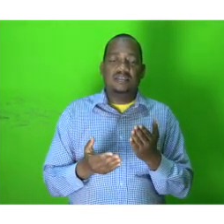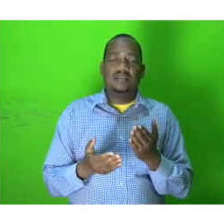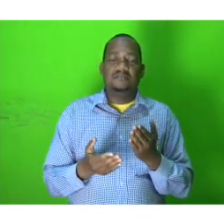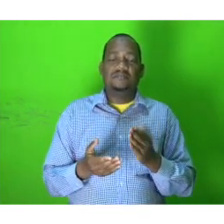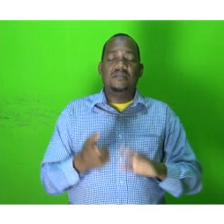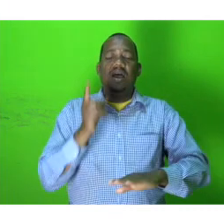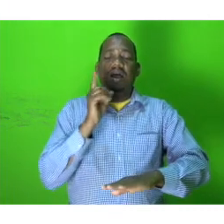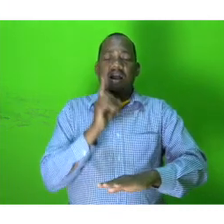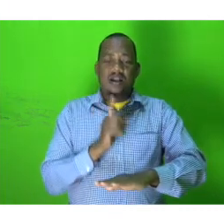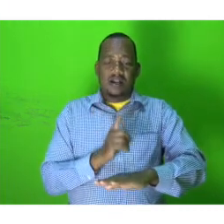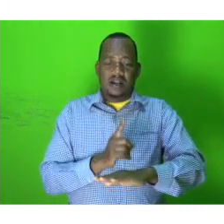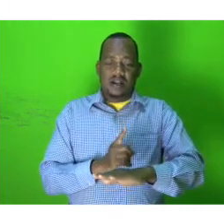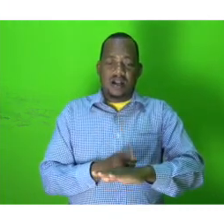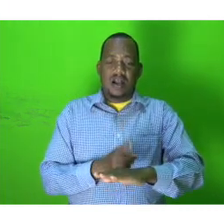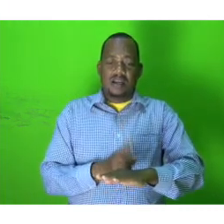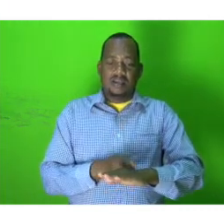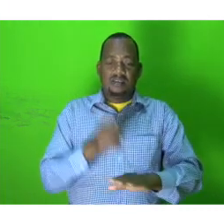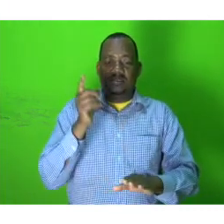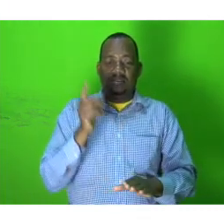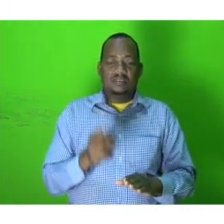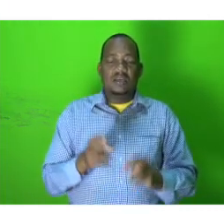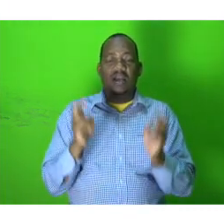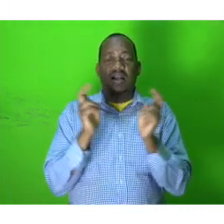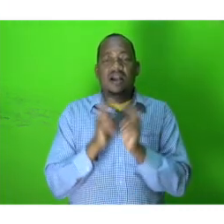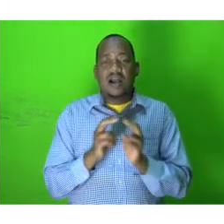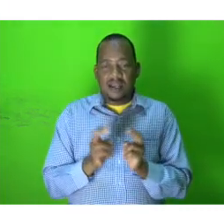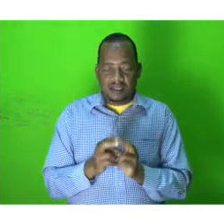That is current account.